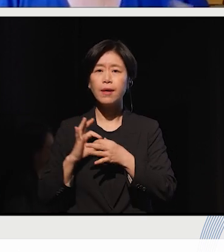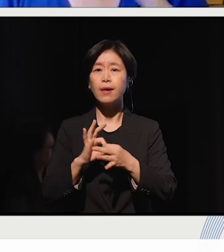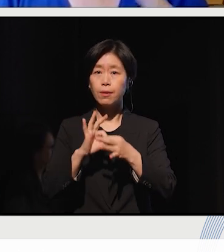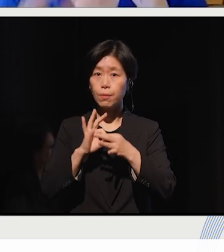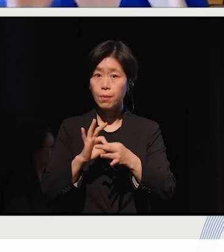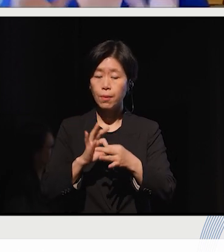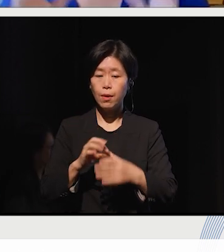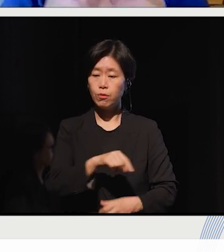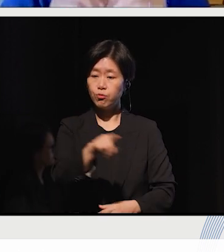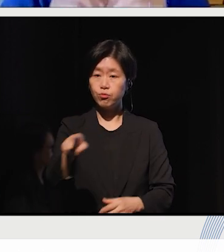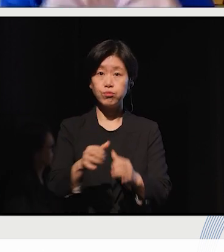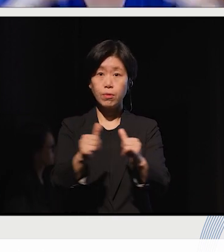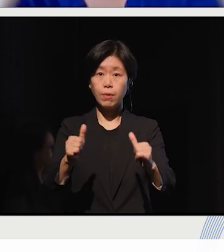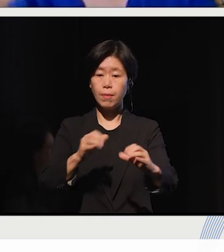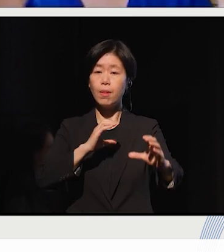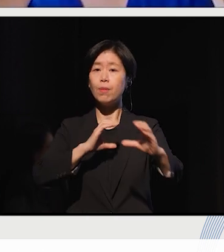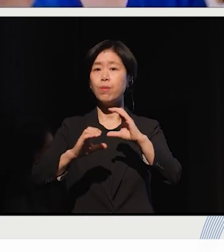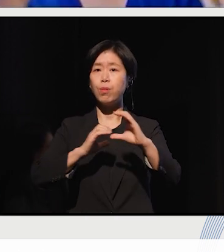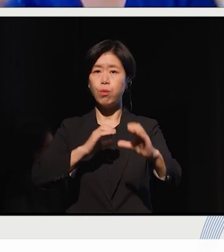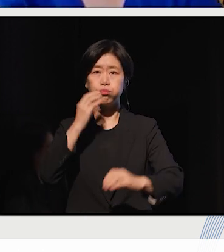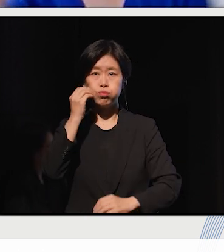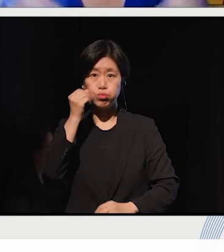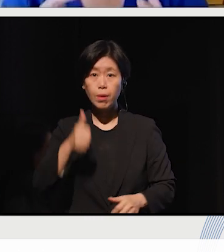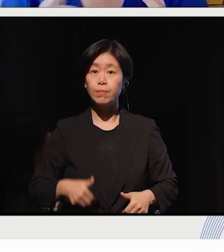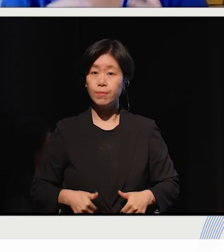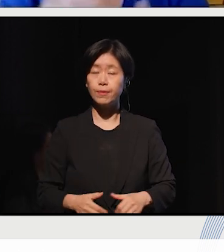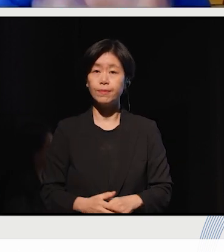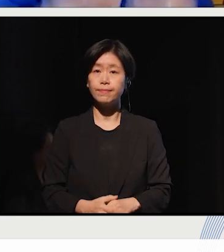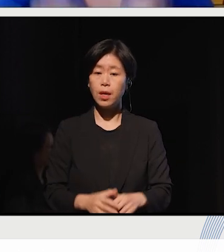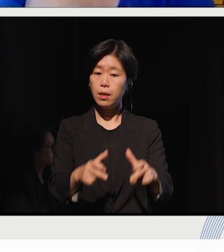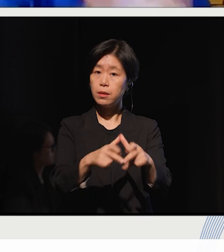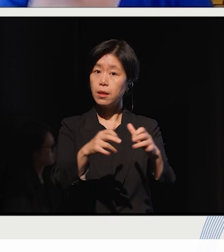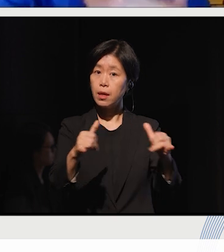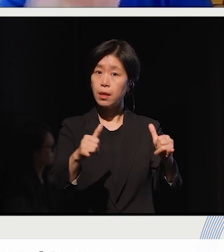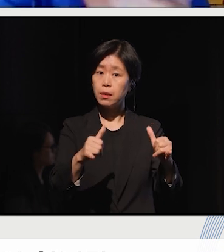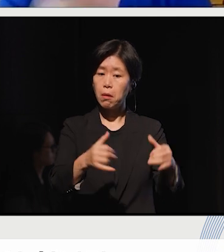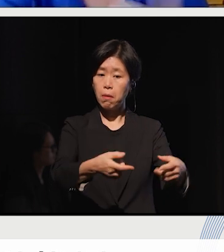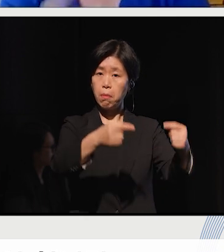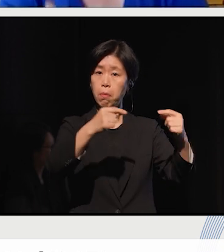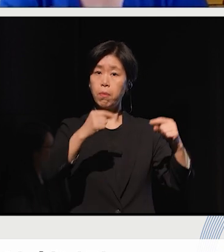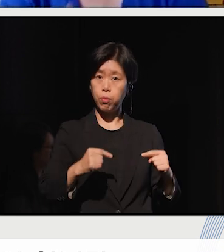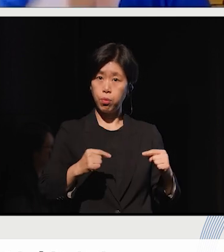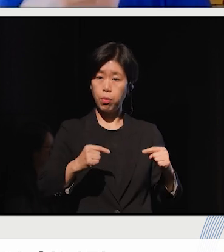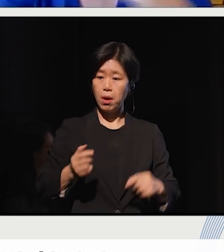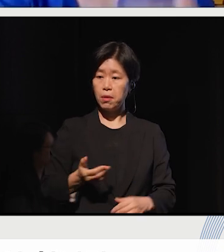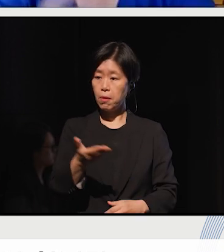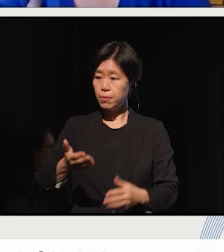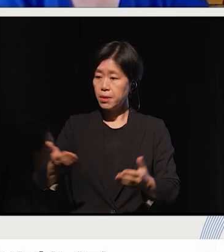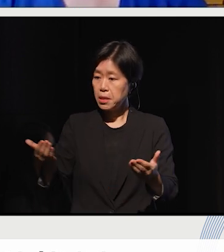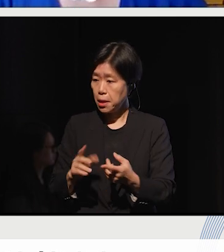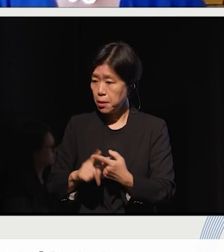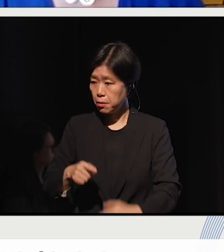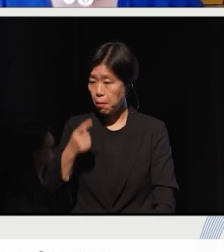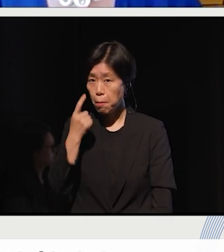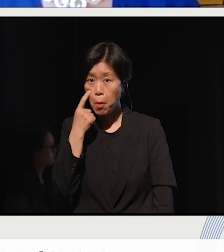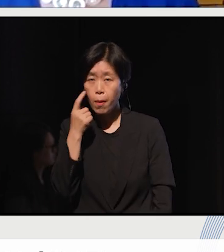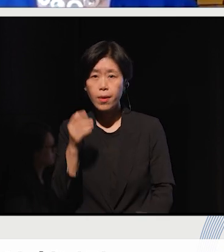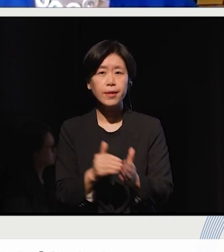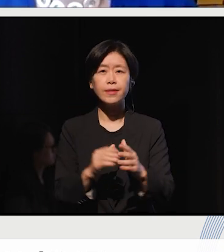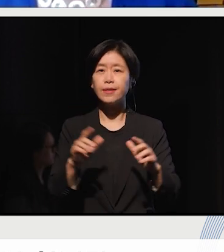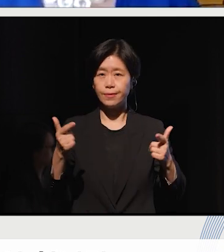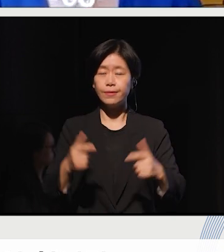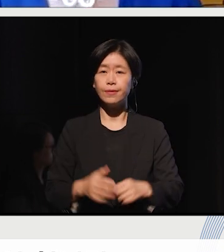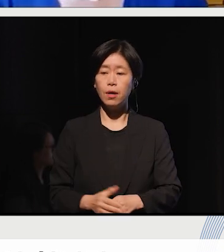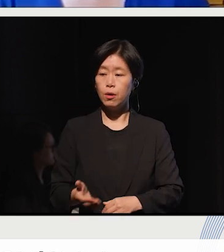basis. They don't come in and just look at what you're doing. You want them being a part of the process as you're planning and a part of the process as you're